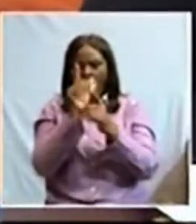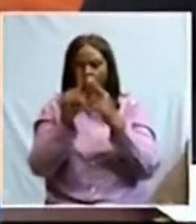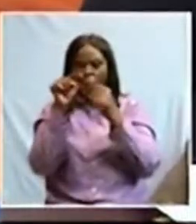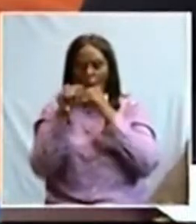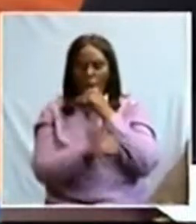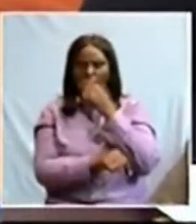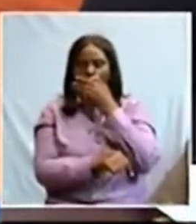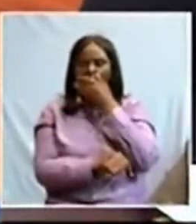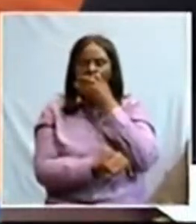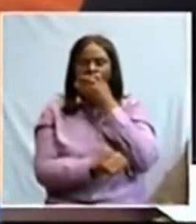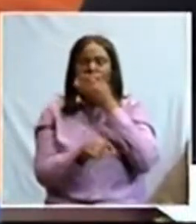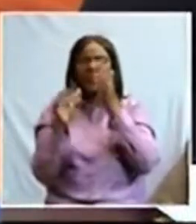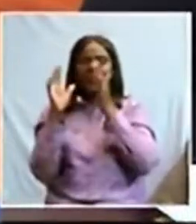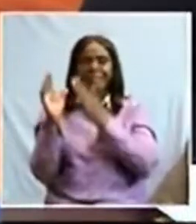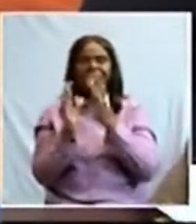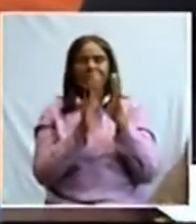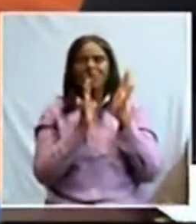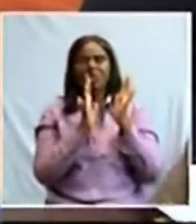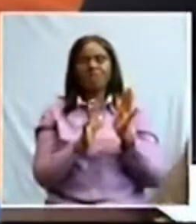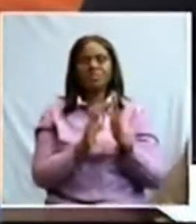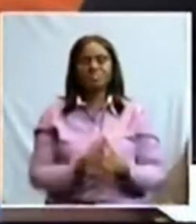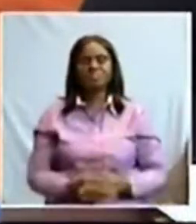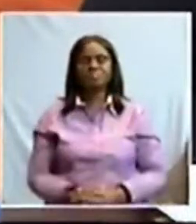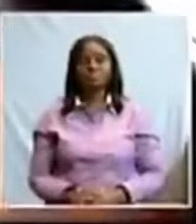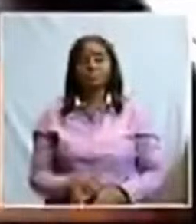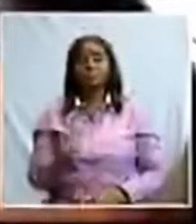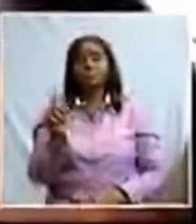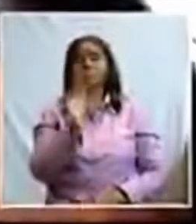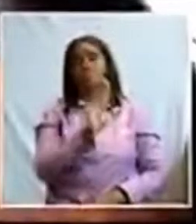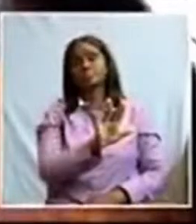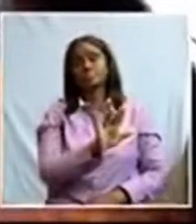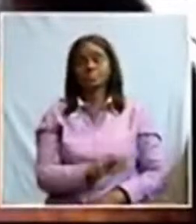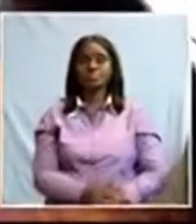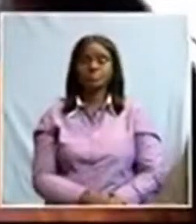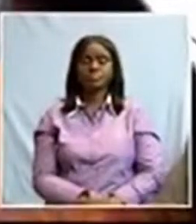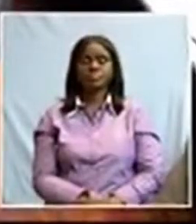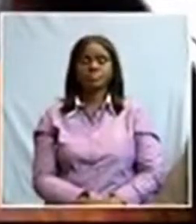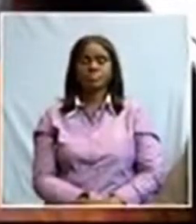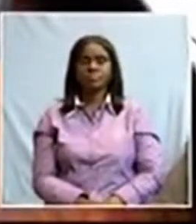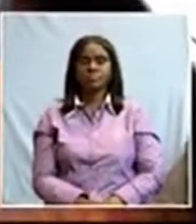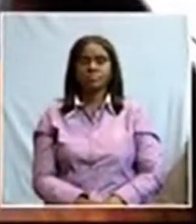Yes. Planner? Were you there?